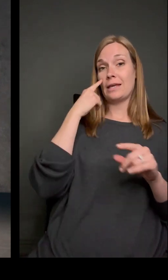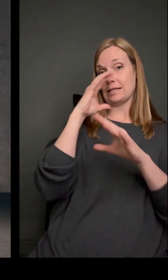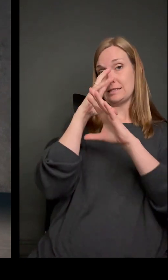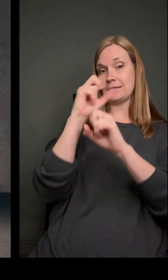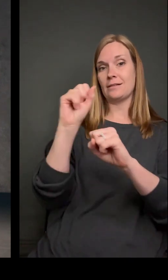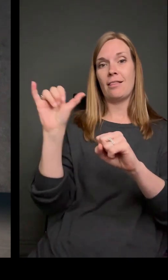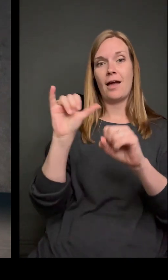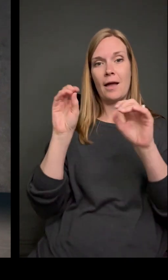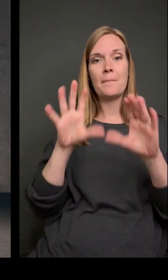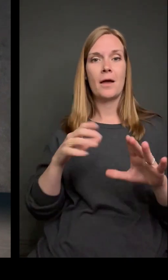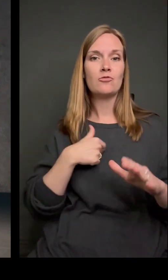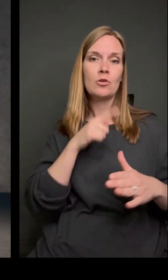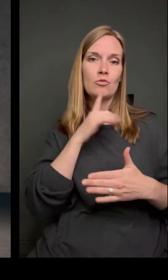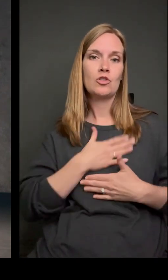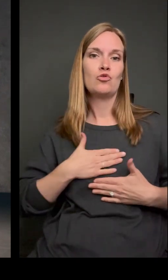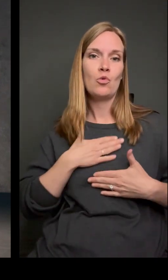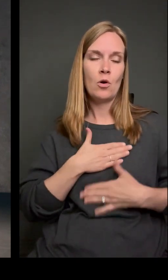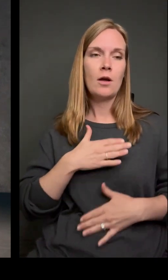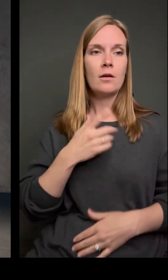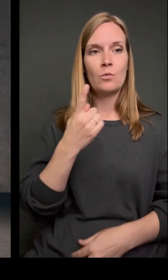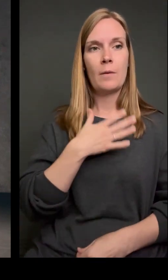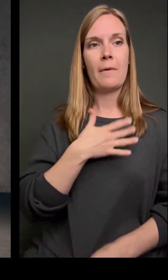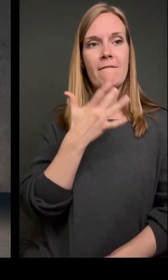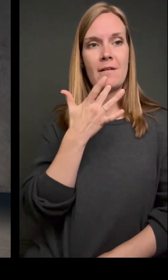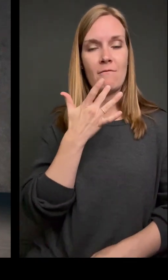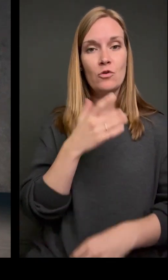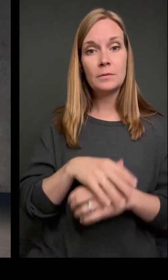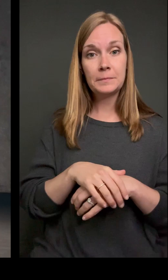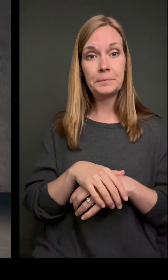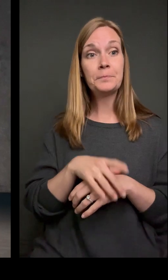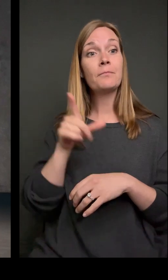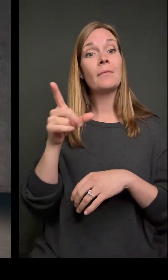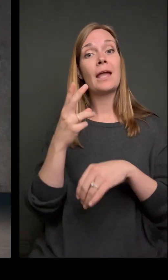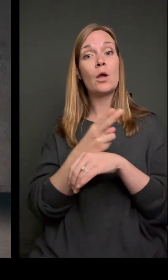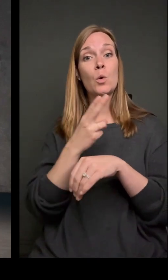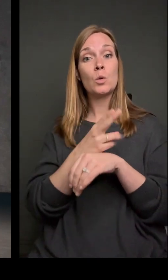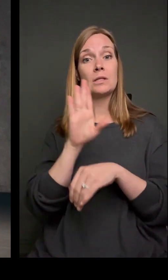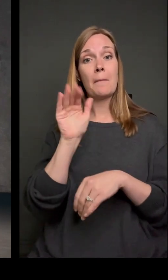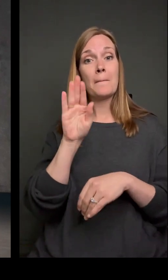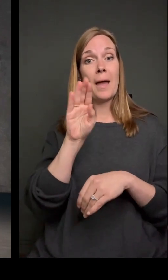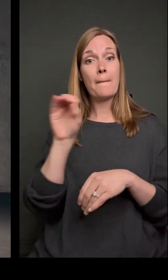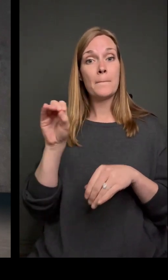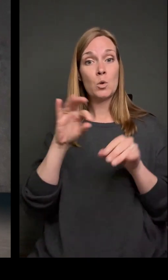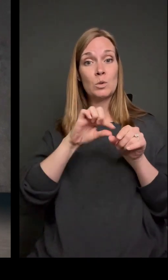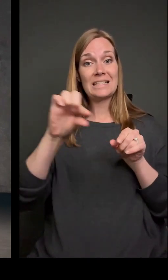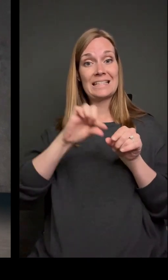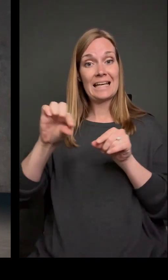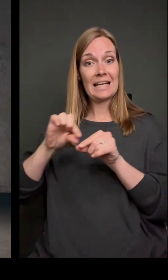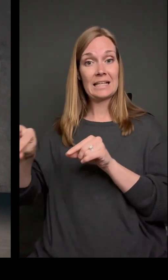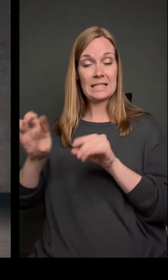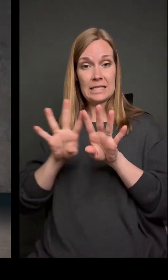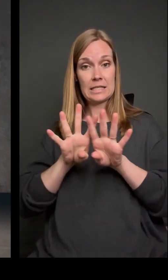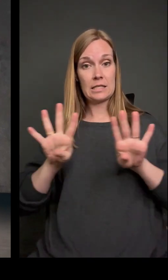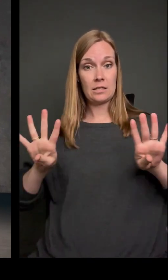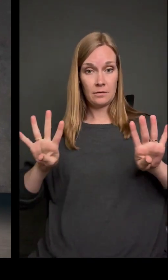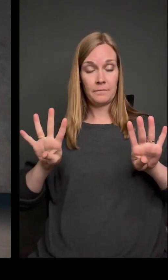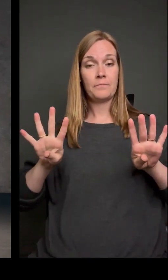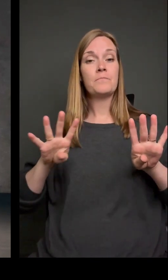so I really enjoy it. It's one of my favorites. It uses some bamboo sticks. I'll show them and talk about them for a